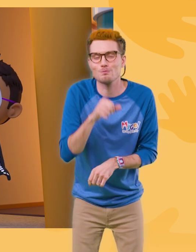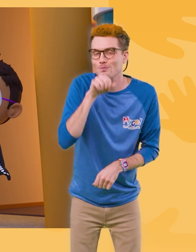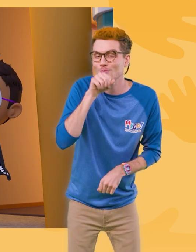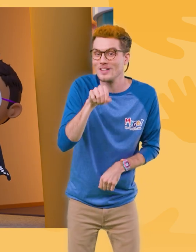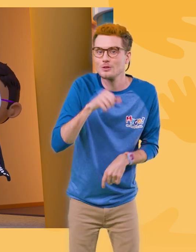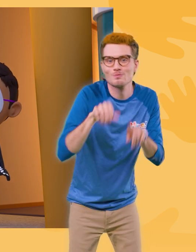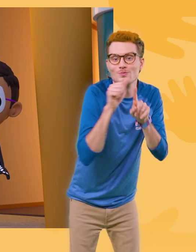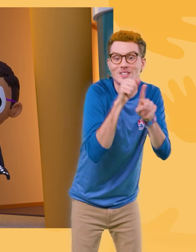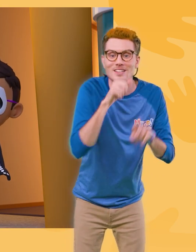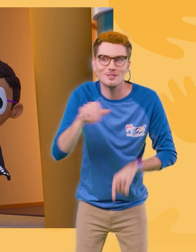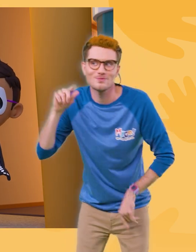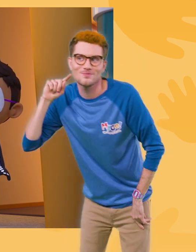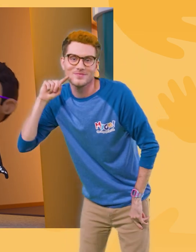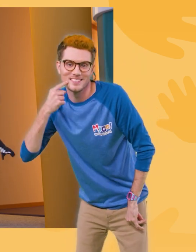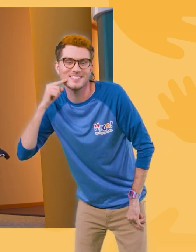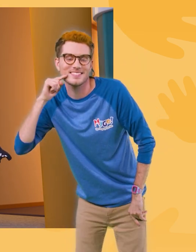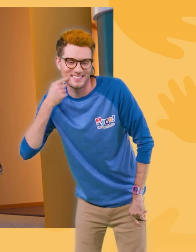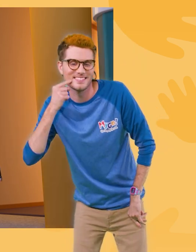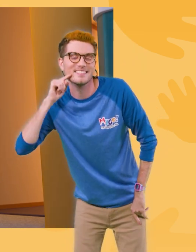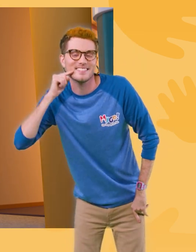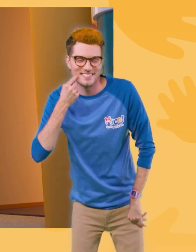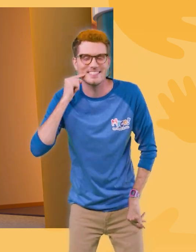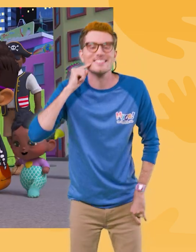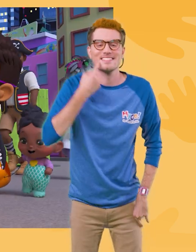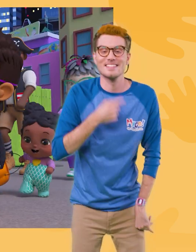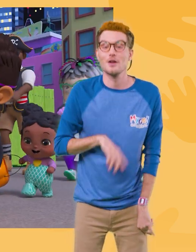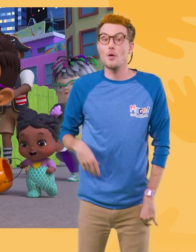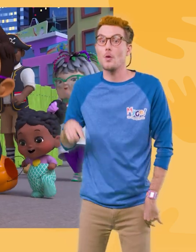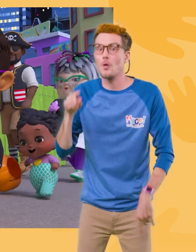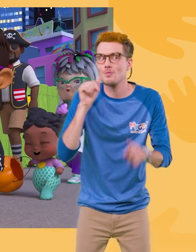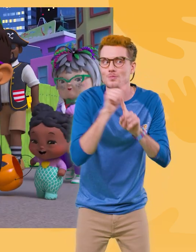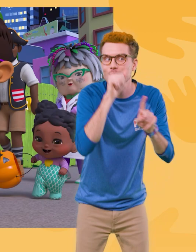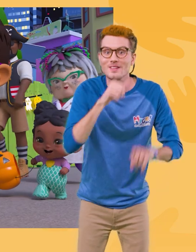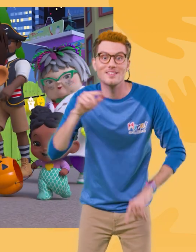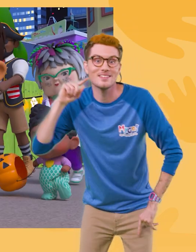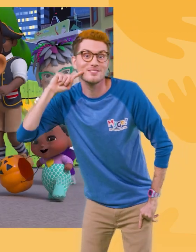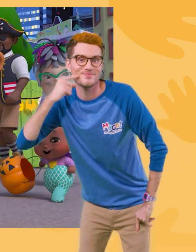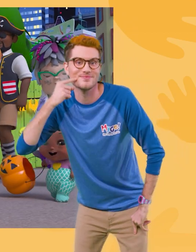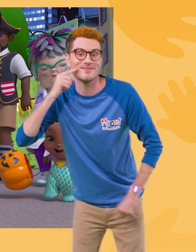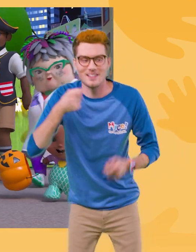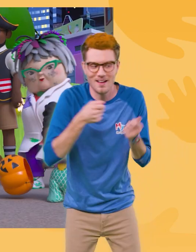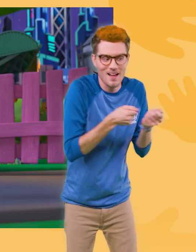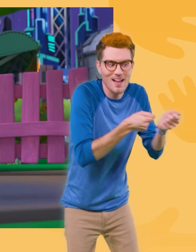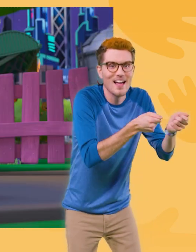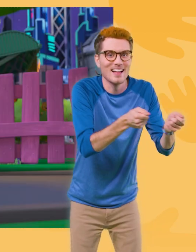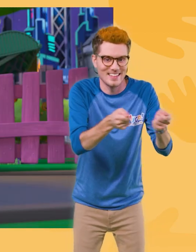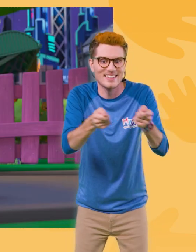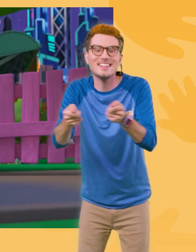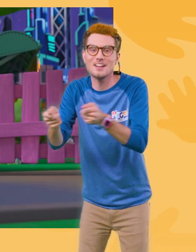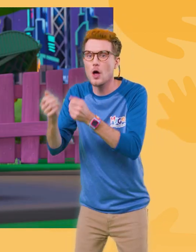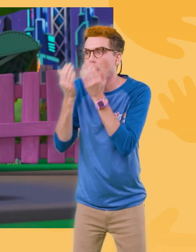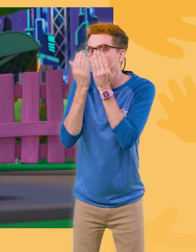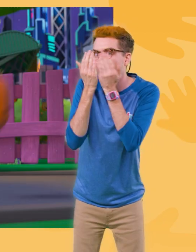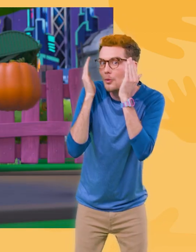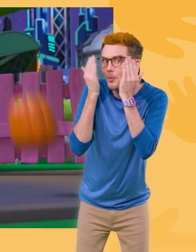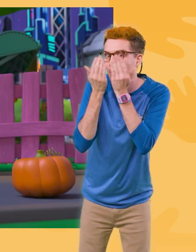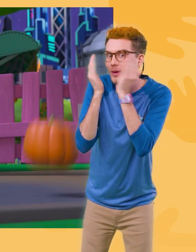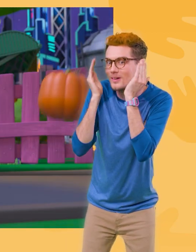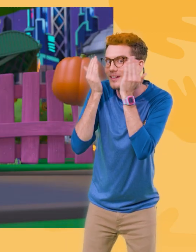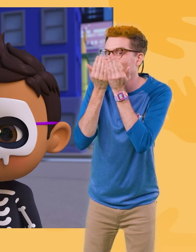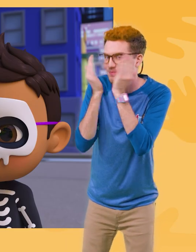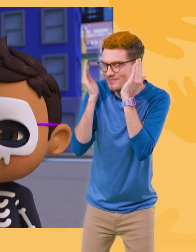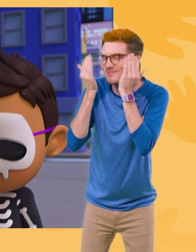to trick or treat. Trick or treat. Trick or treat on